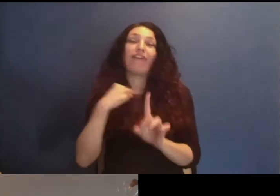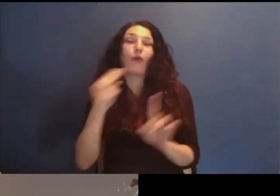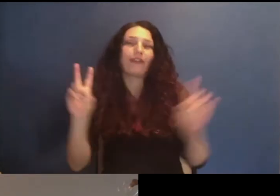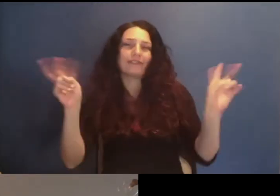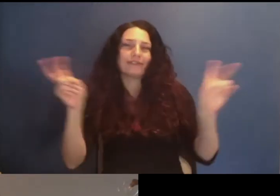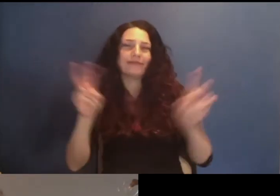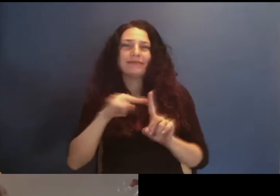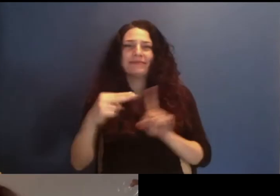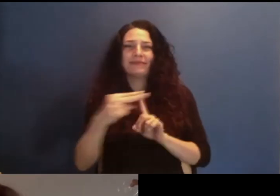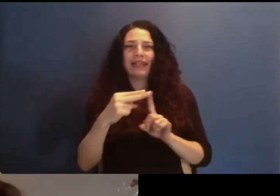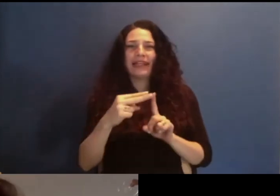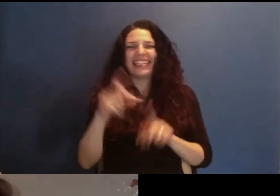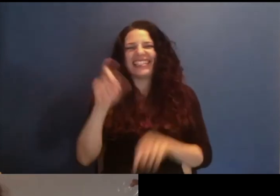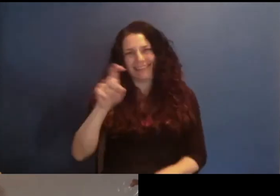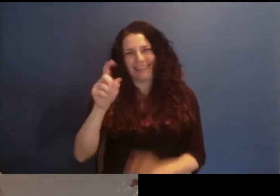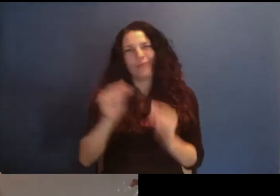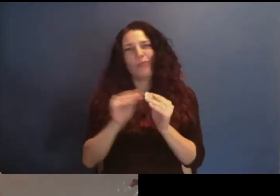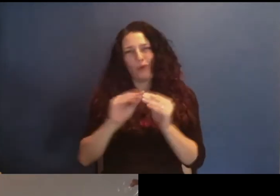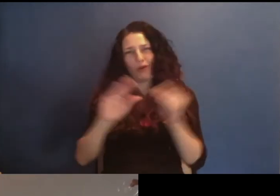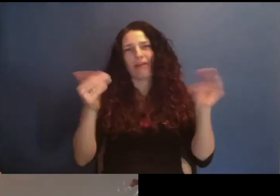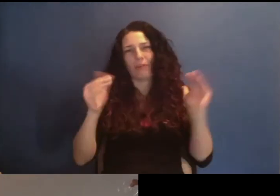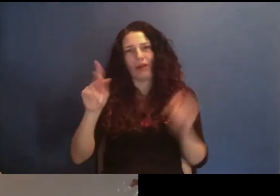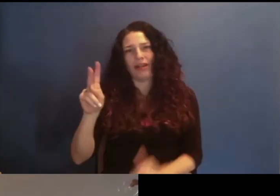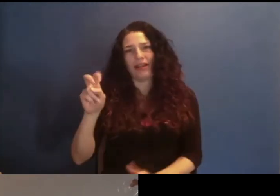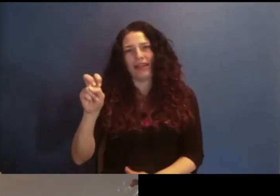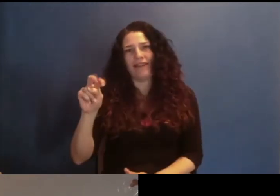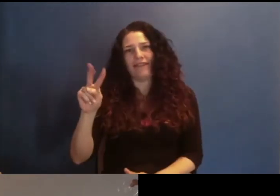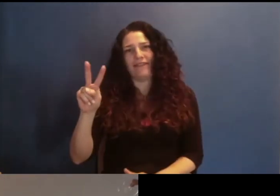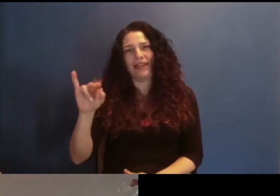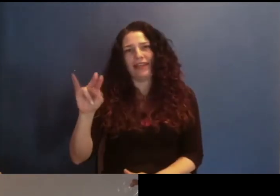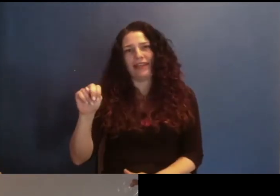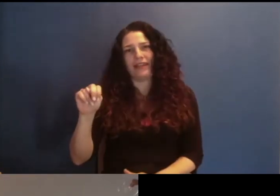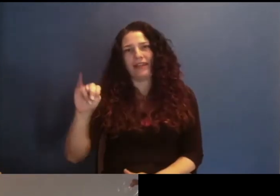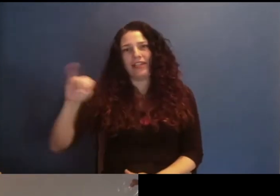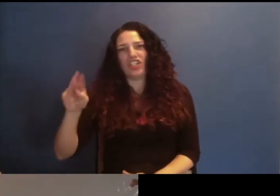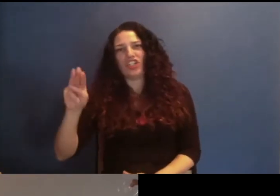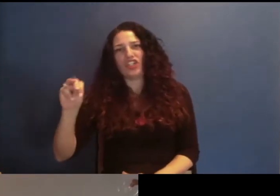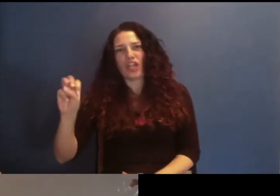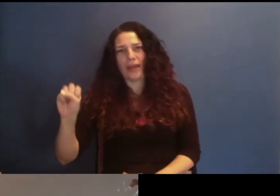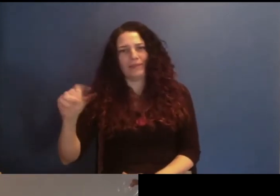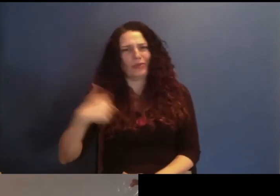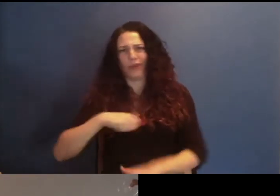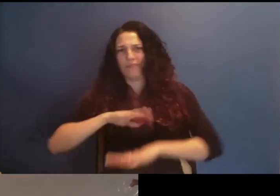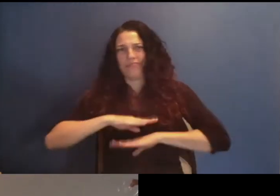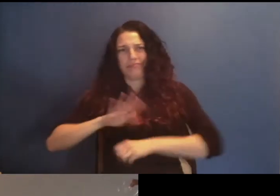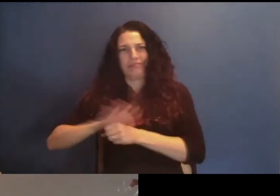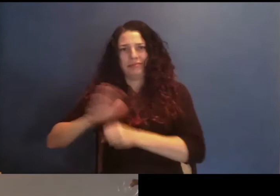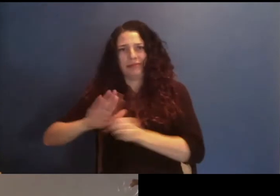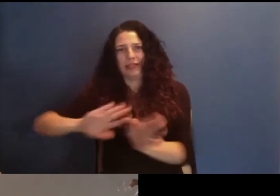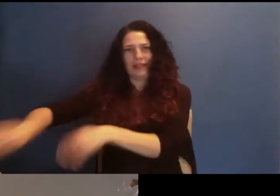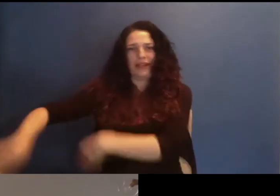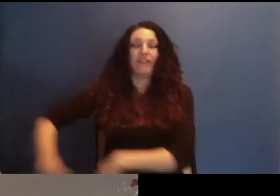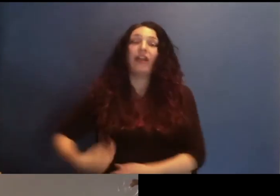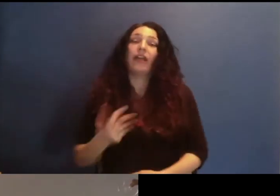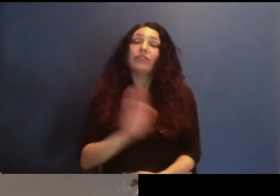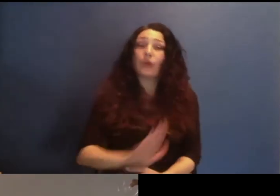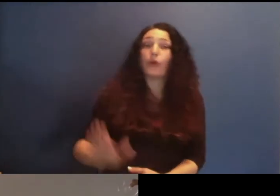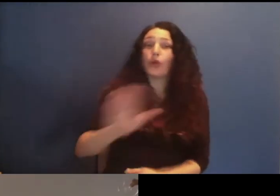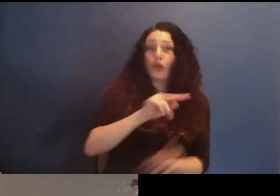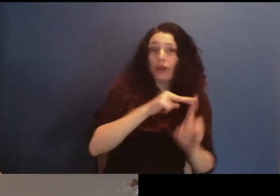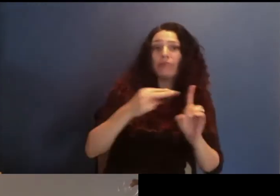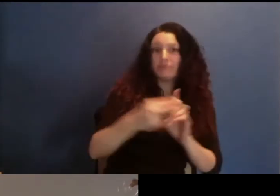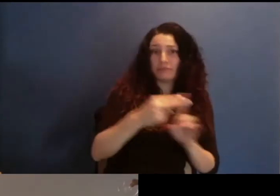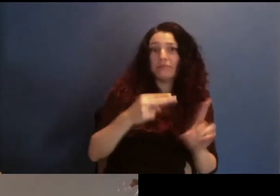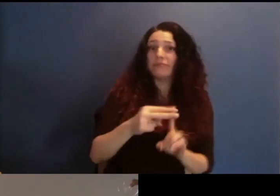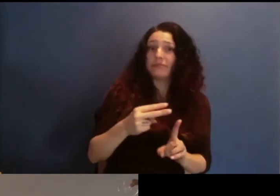think we're pretty much done. I think we've reached that capacity. Your voice has value. I think that's the hardest part I